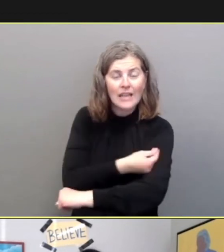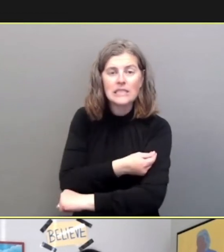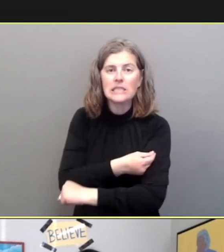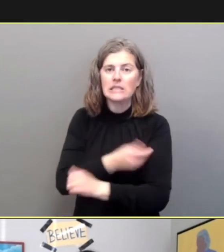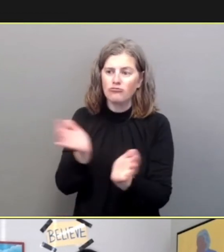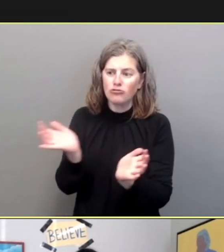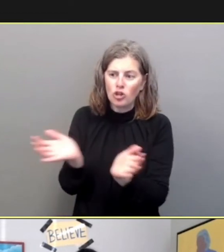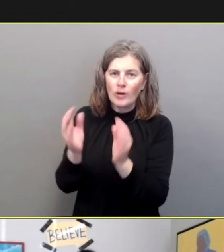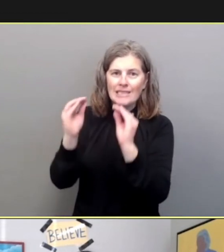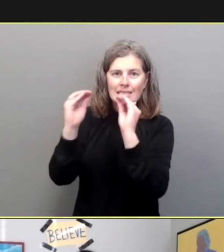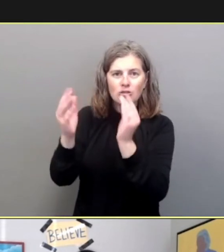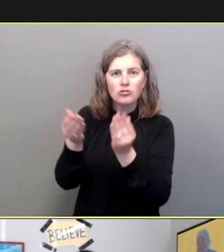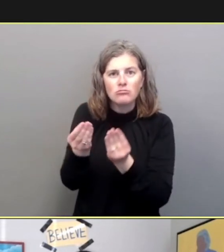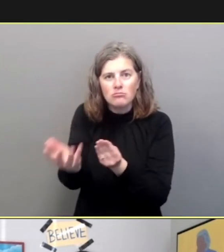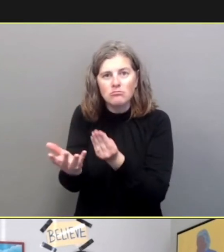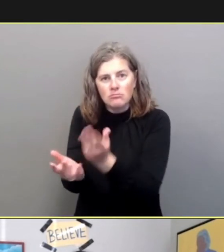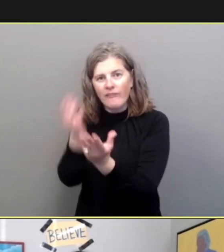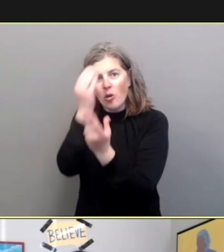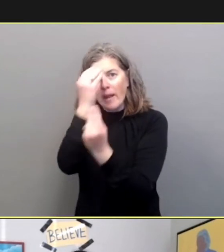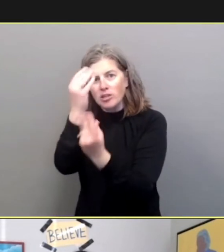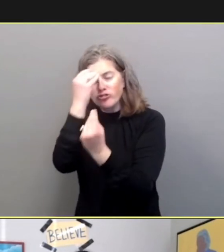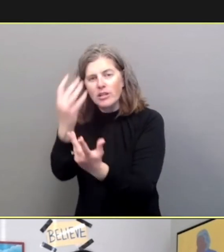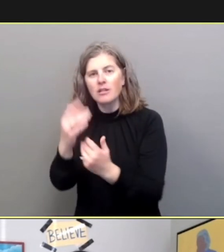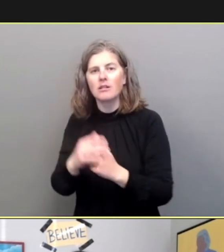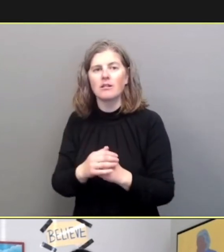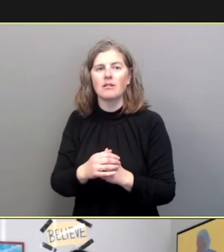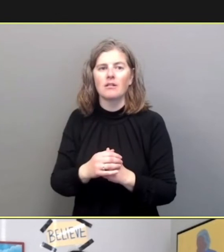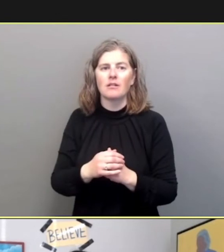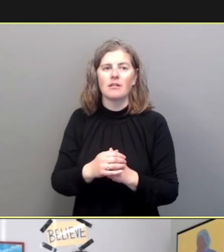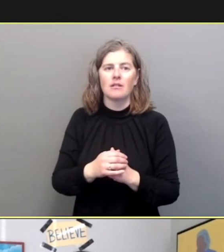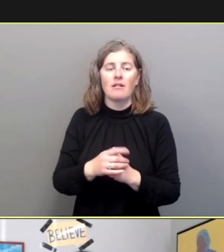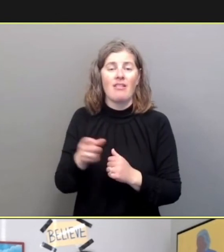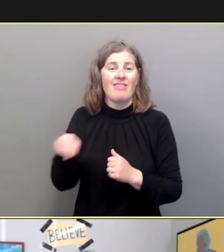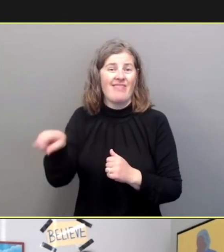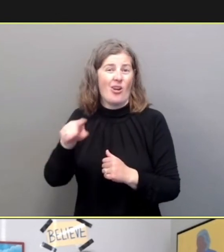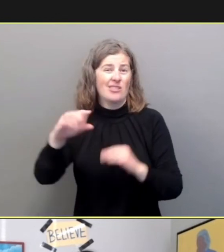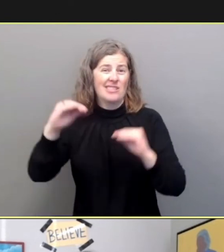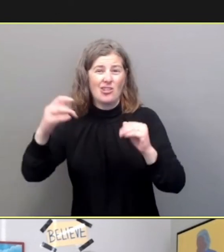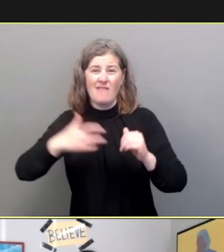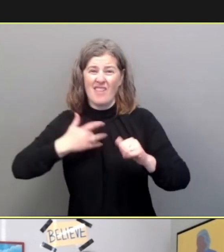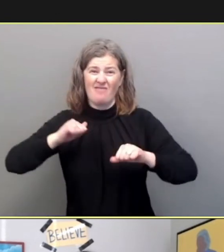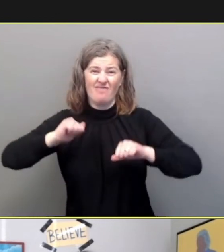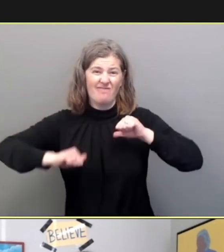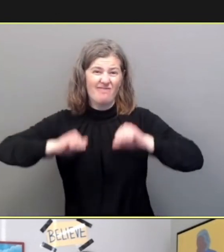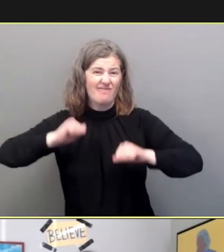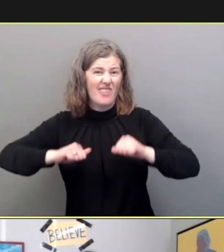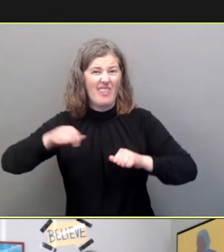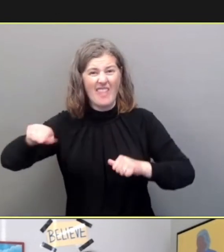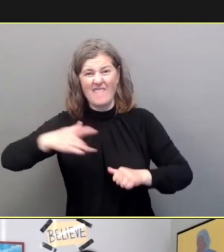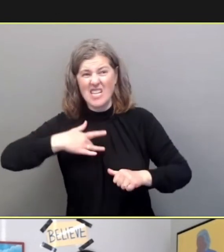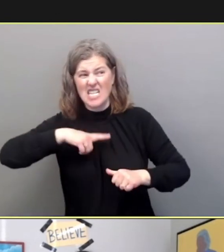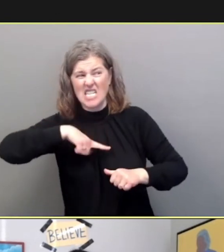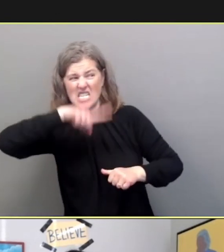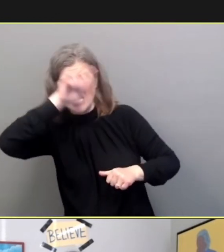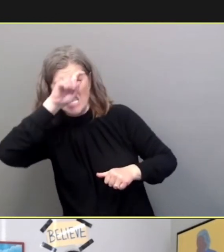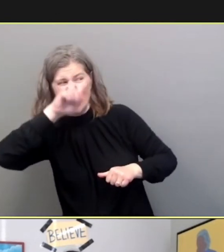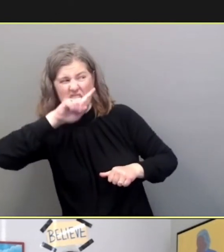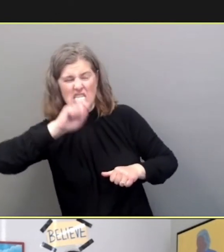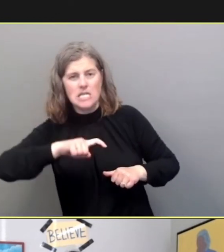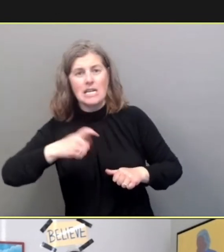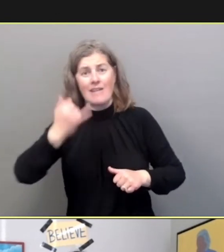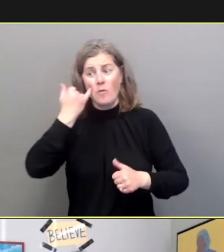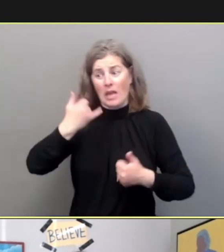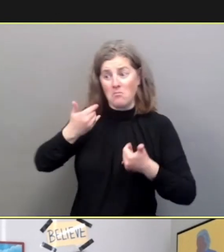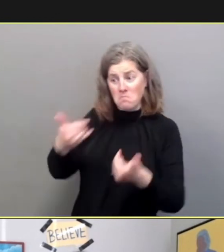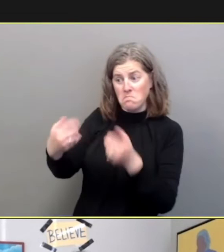get the information. They might have hesitancies as well or questions. So as we can keep on answering people's